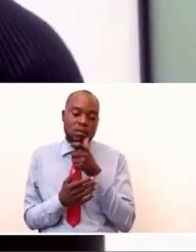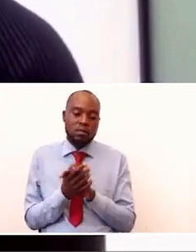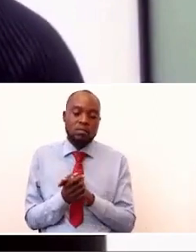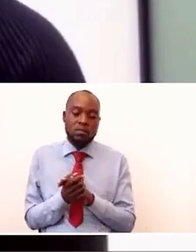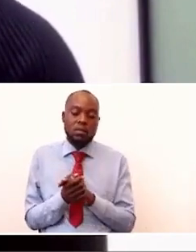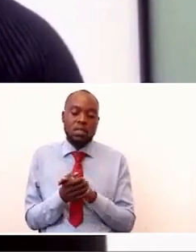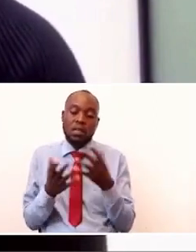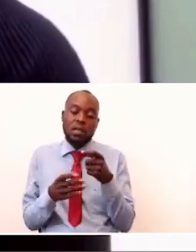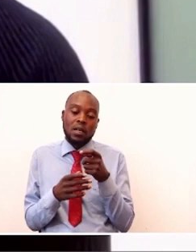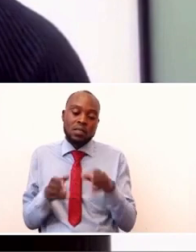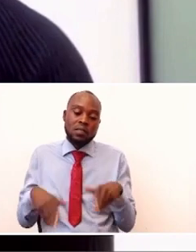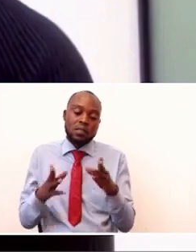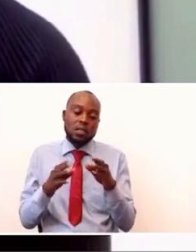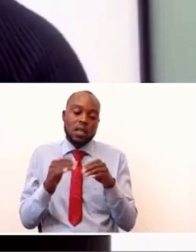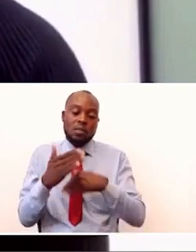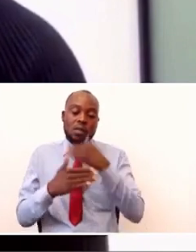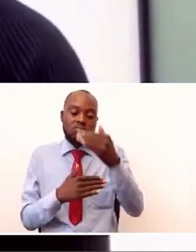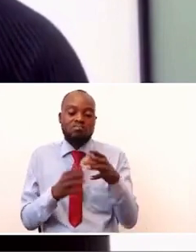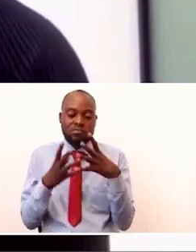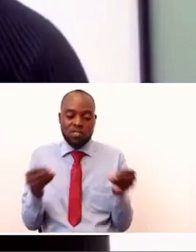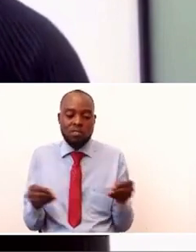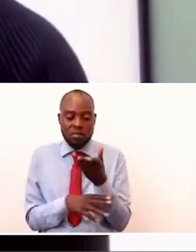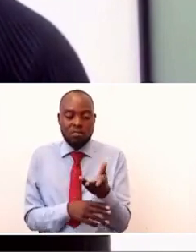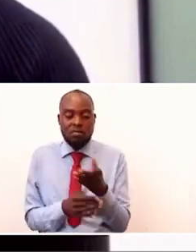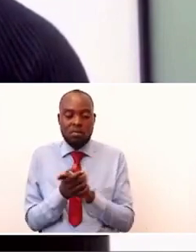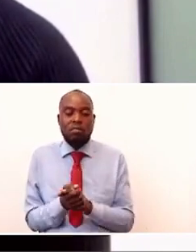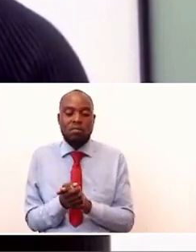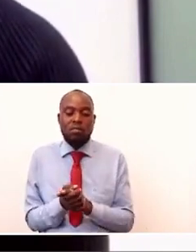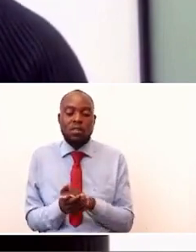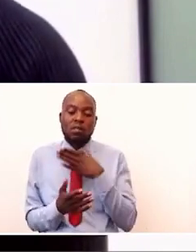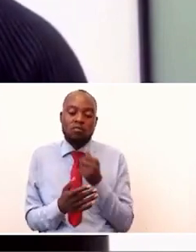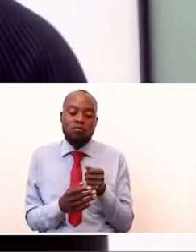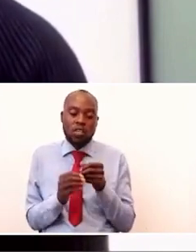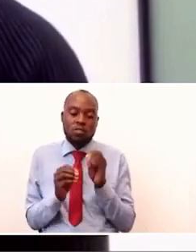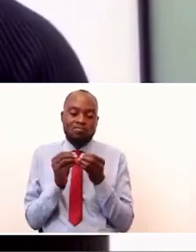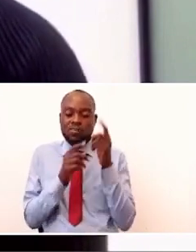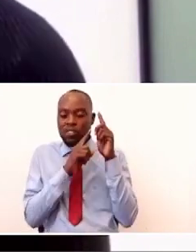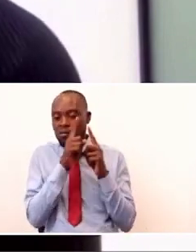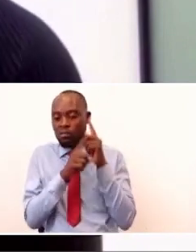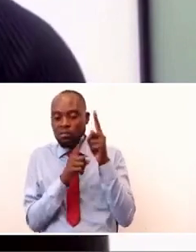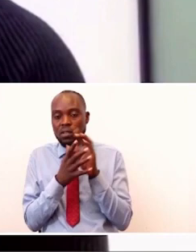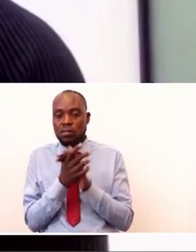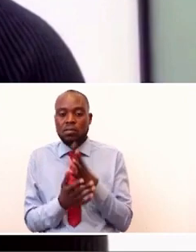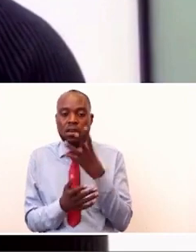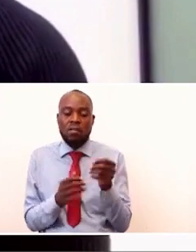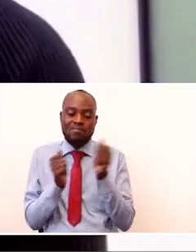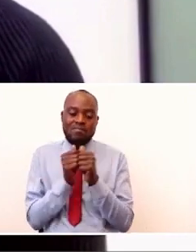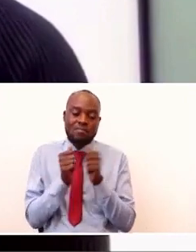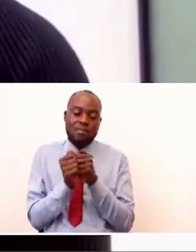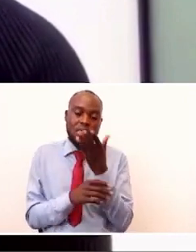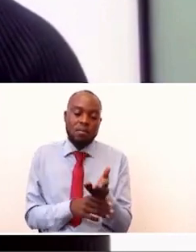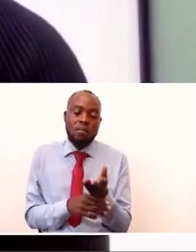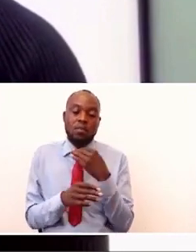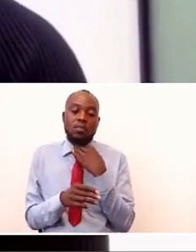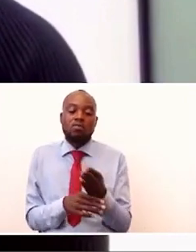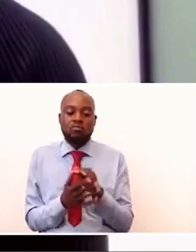way forward, one of the things that we must demand for is not really to settle for the thinking that we already have laws, and so we don't need any